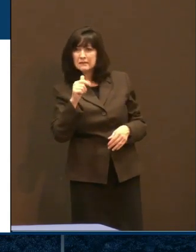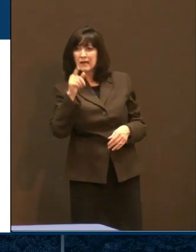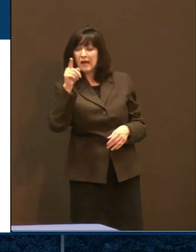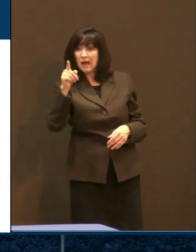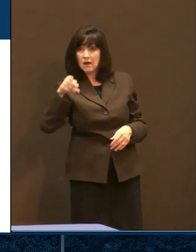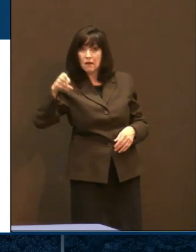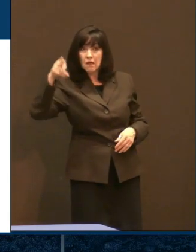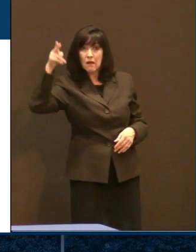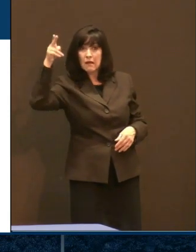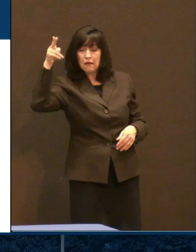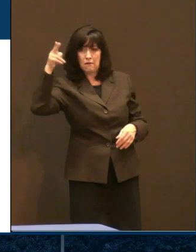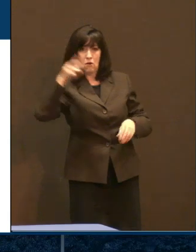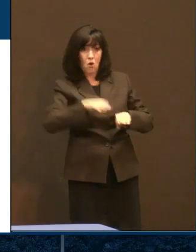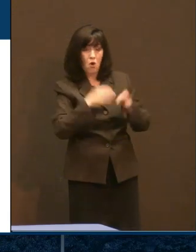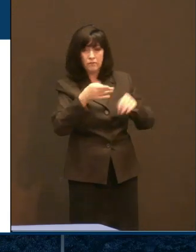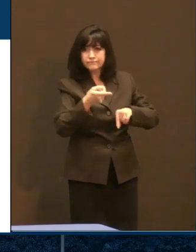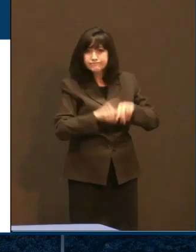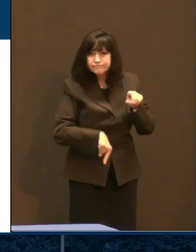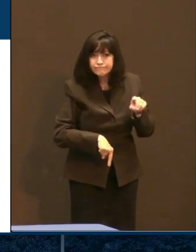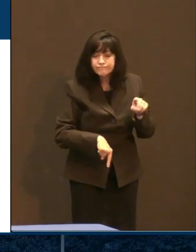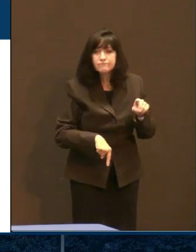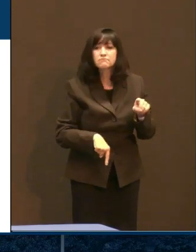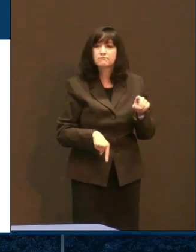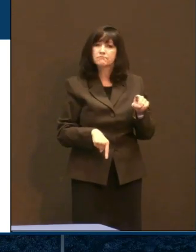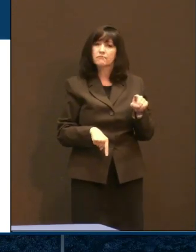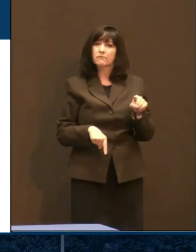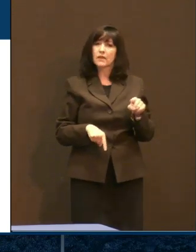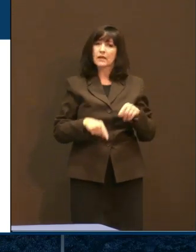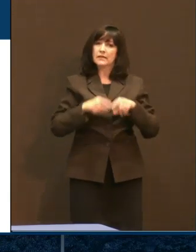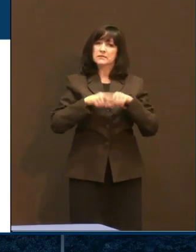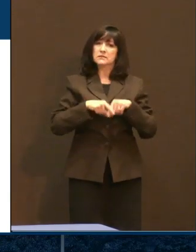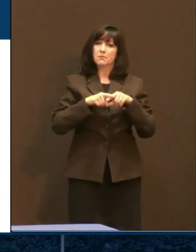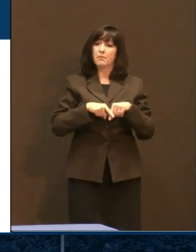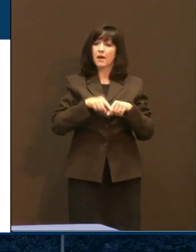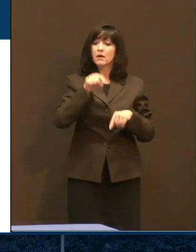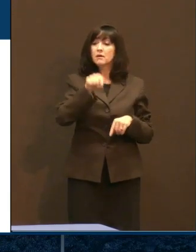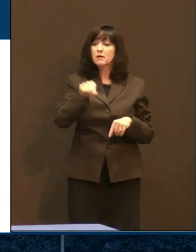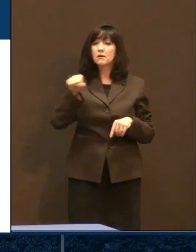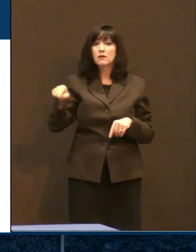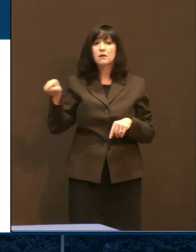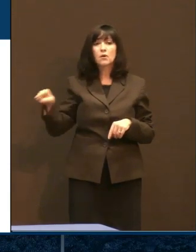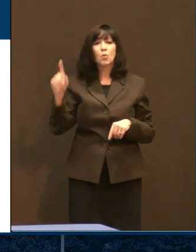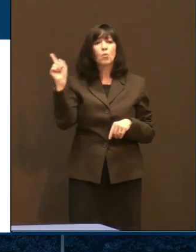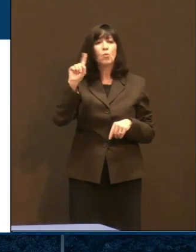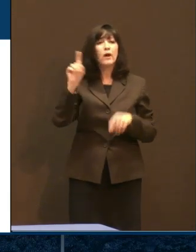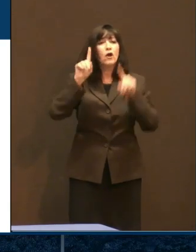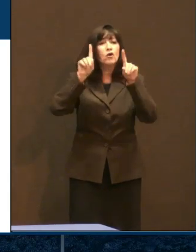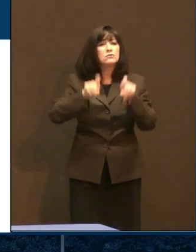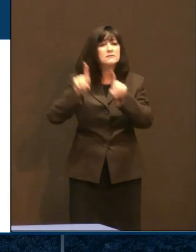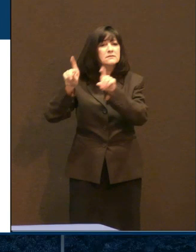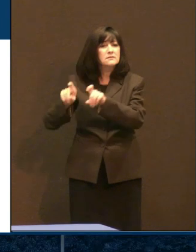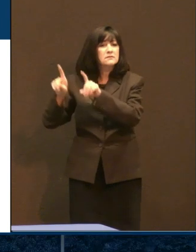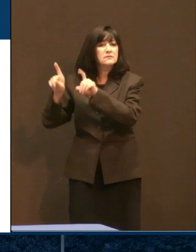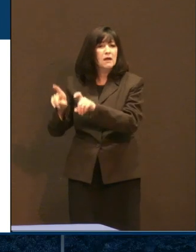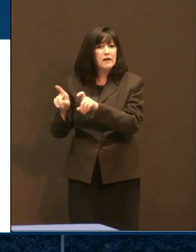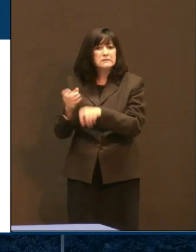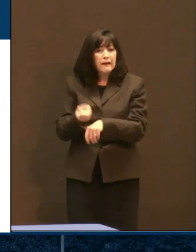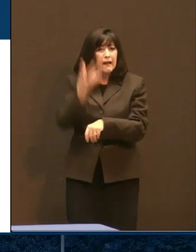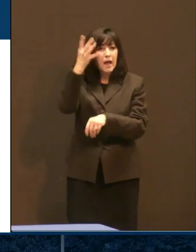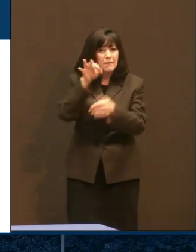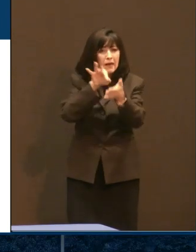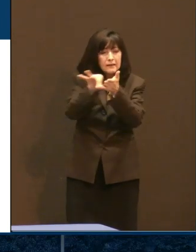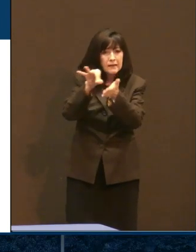of the testing locations, and each of our testing locations are done by the hospitals, and the time it takes for